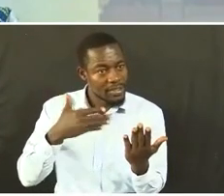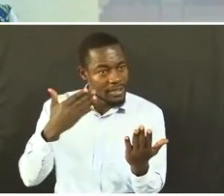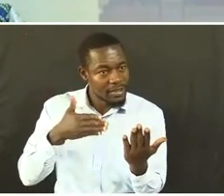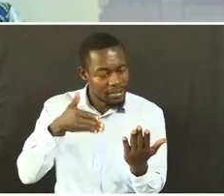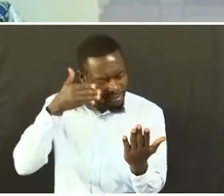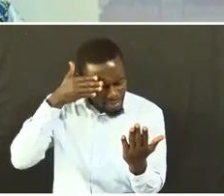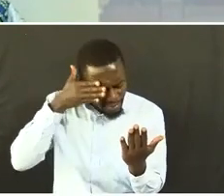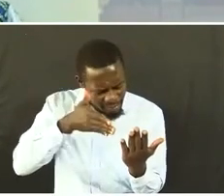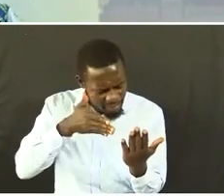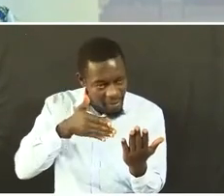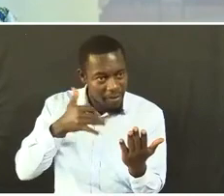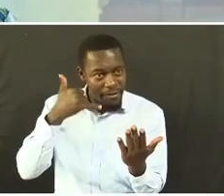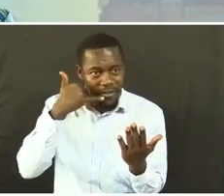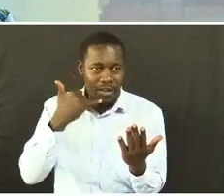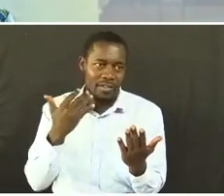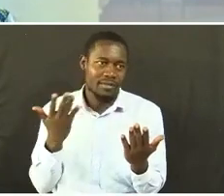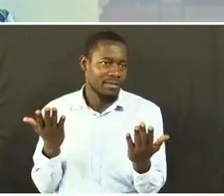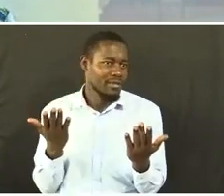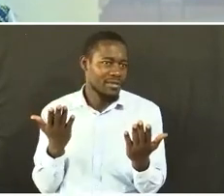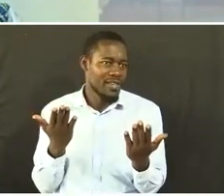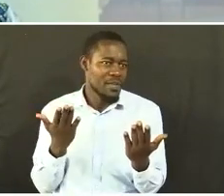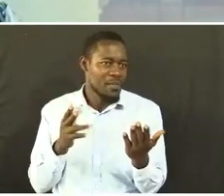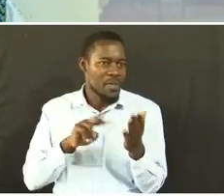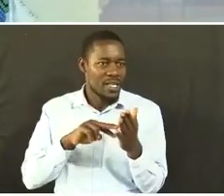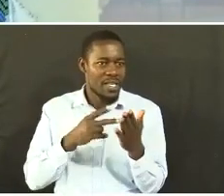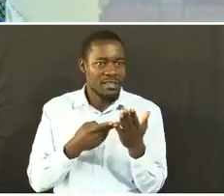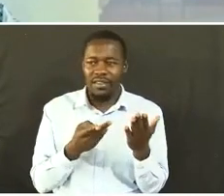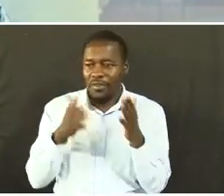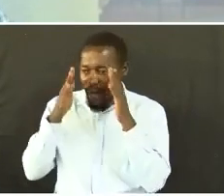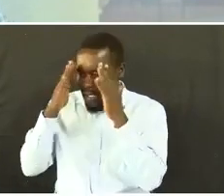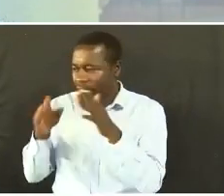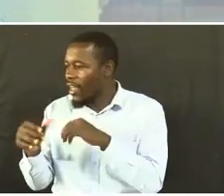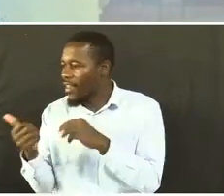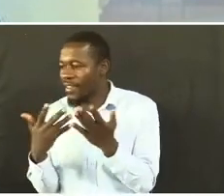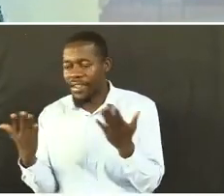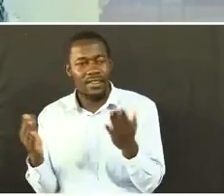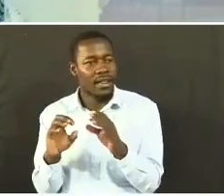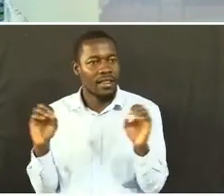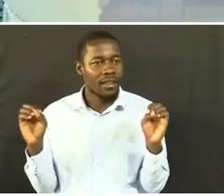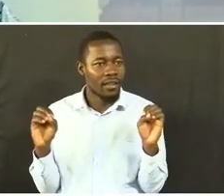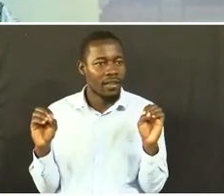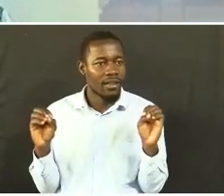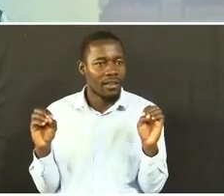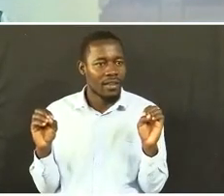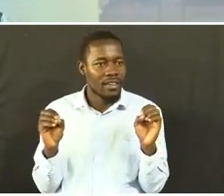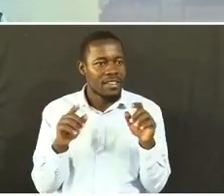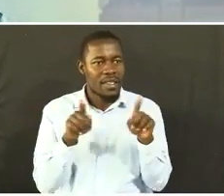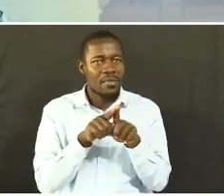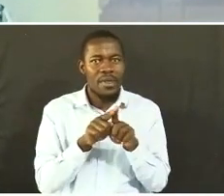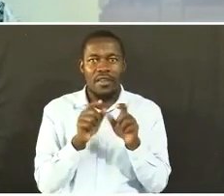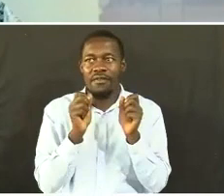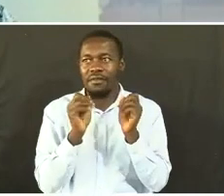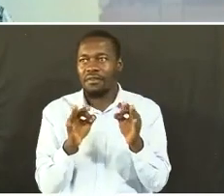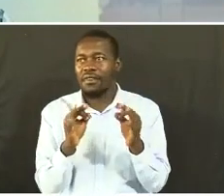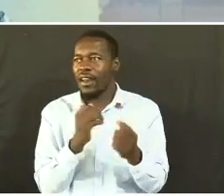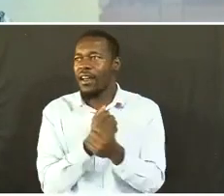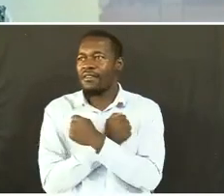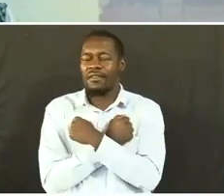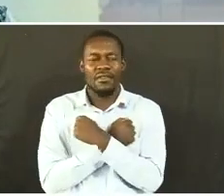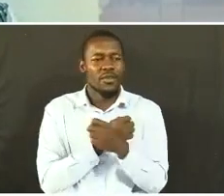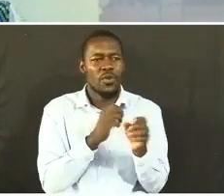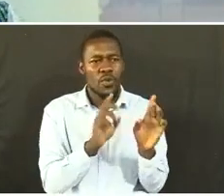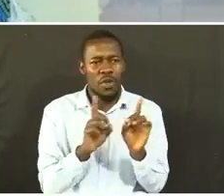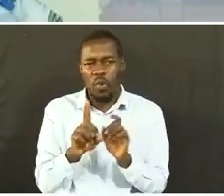to sustain yourself, and you're even contributing to the church. But when it takes over your life, then it has to be managed also. You cannot be a